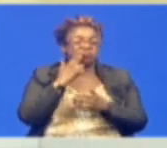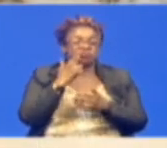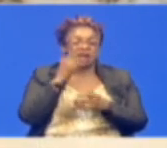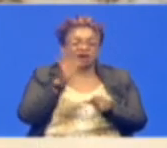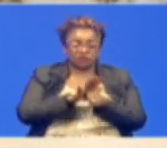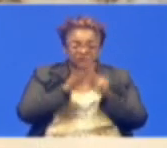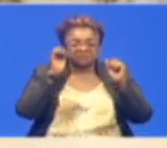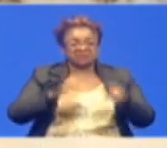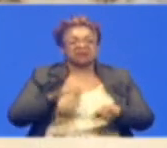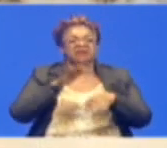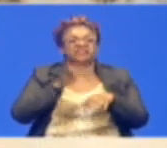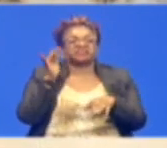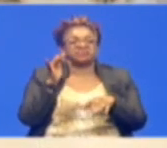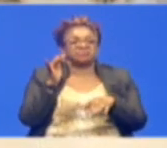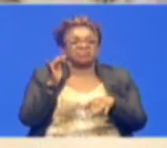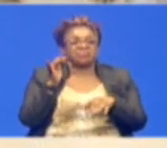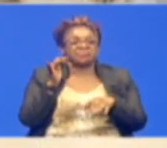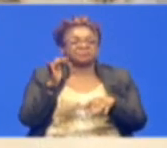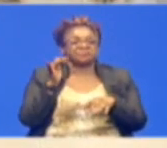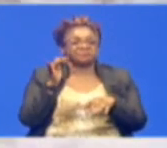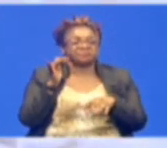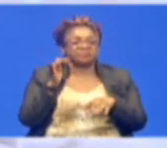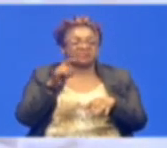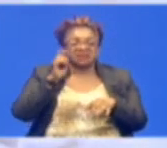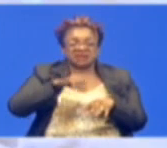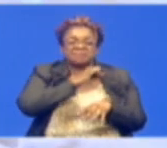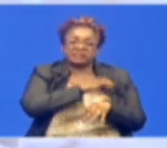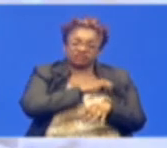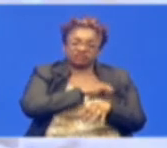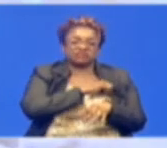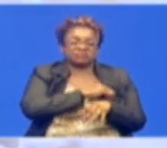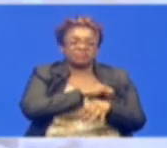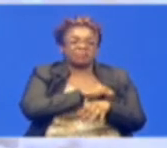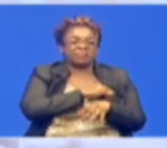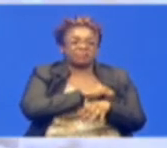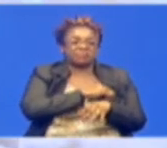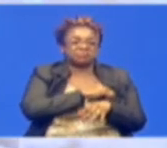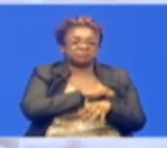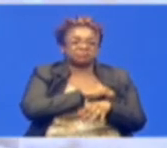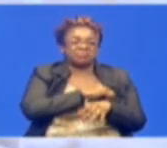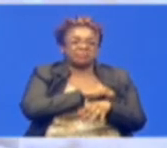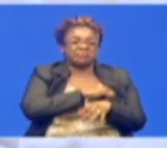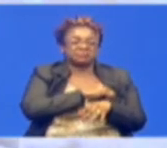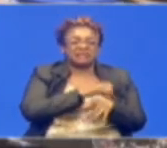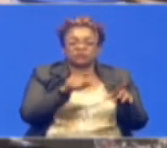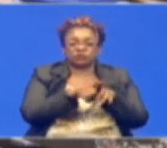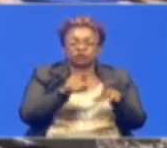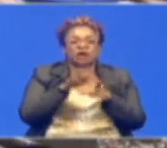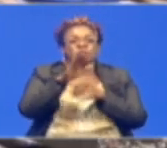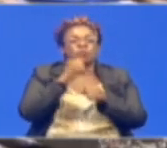also affect. Of course, requires patience and persistence. And to be smart at your work and to